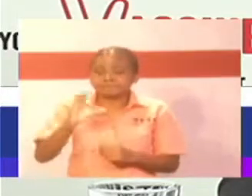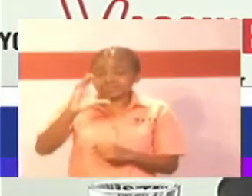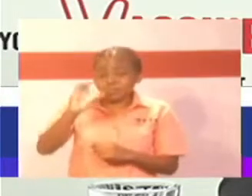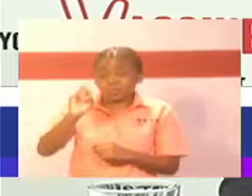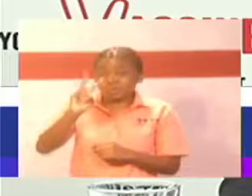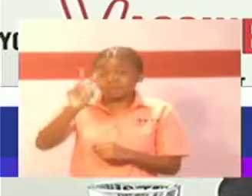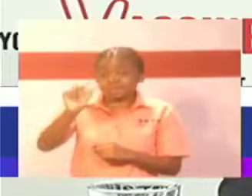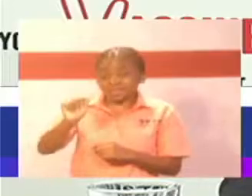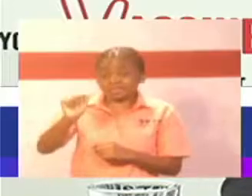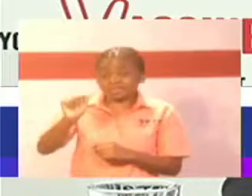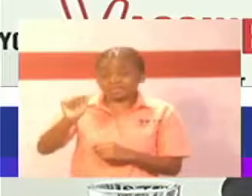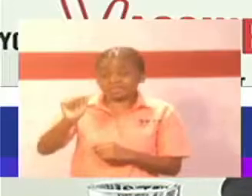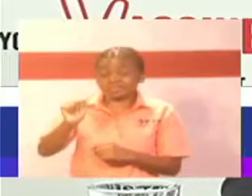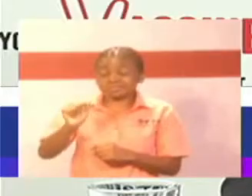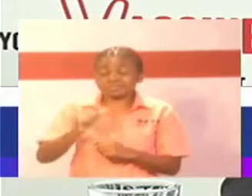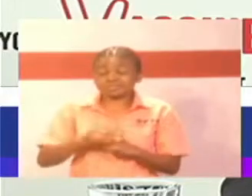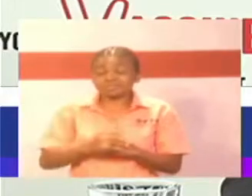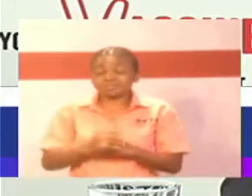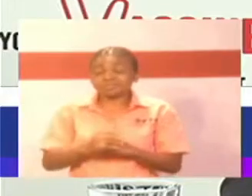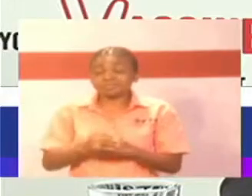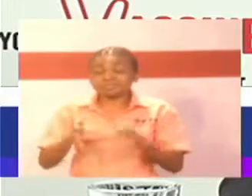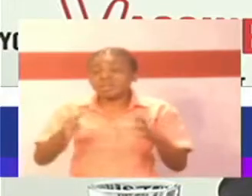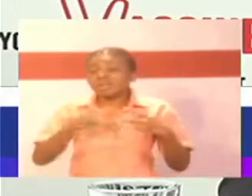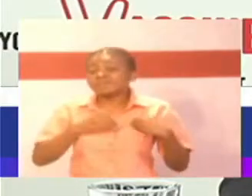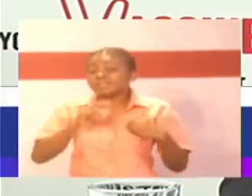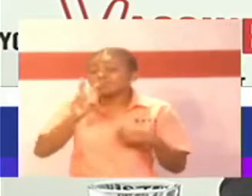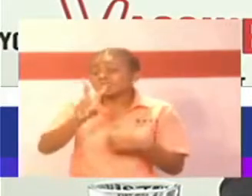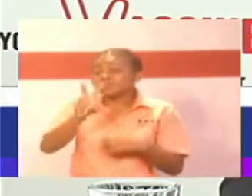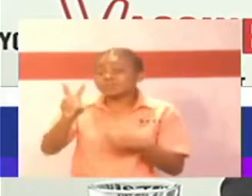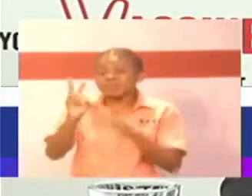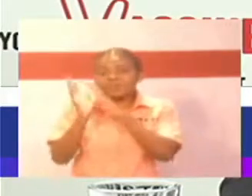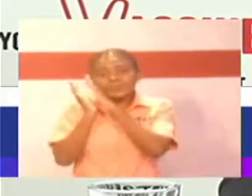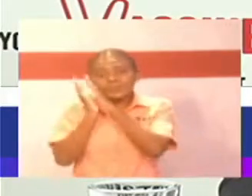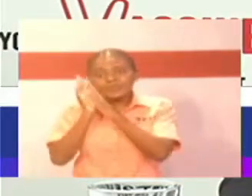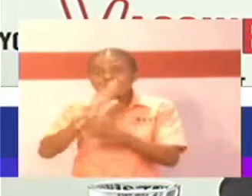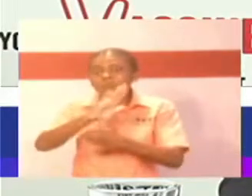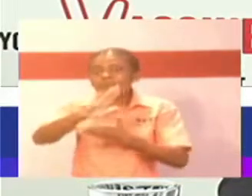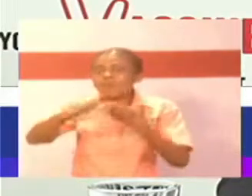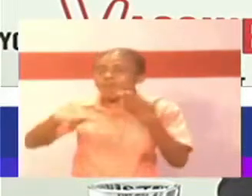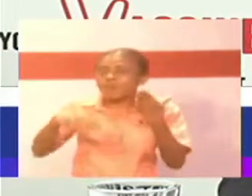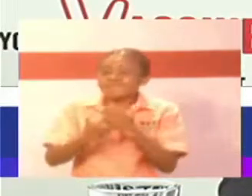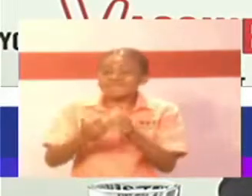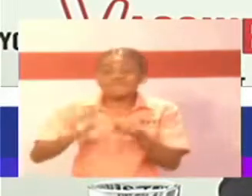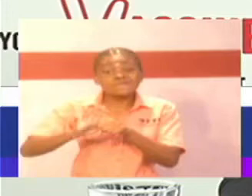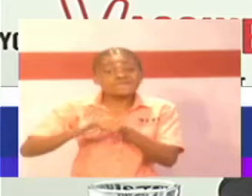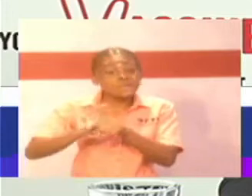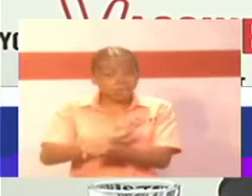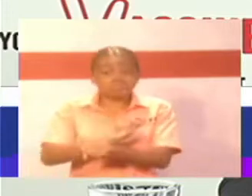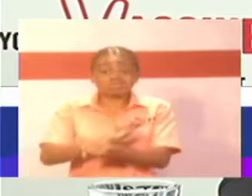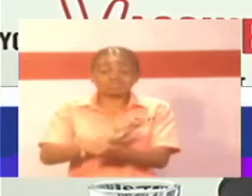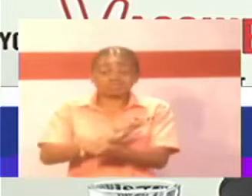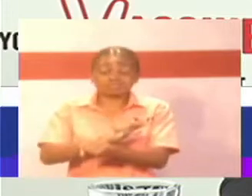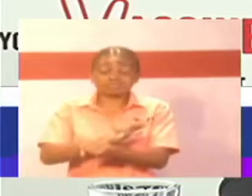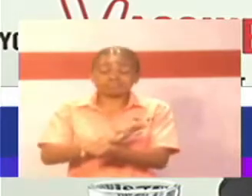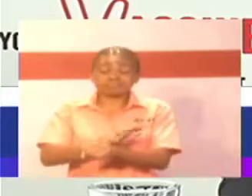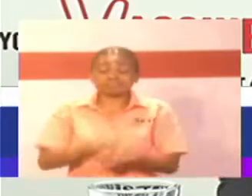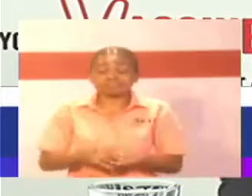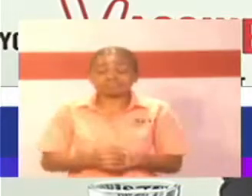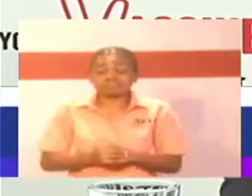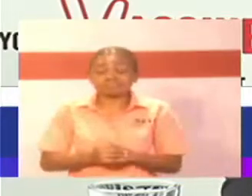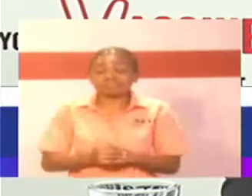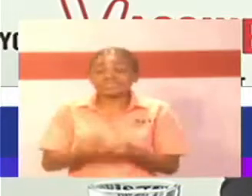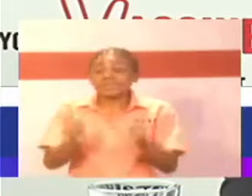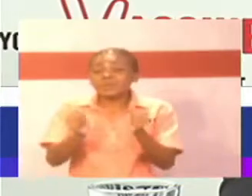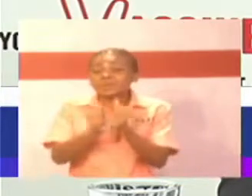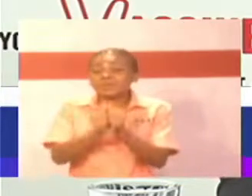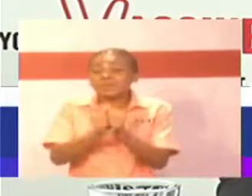Facility, we have all 22 beds occupied, so 100% occupancy in the intensive care unit, with